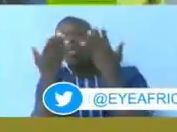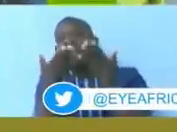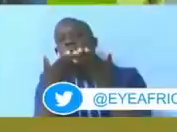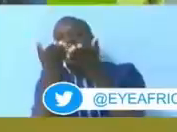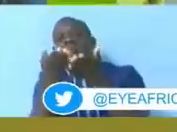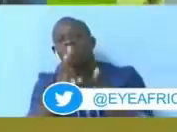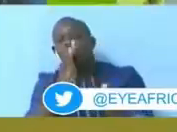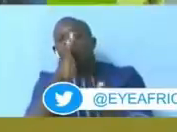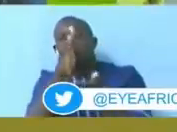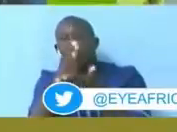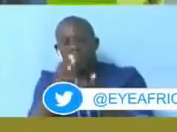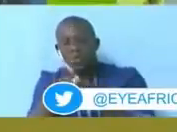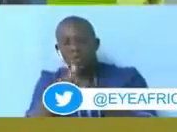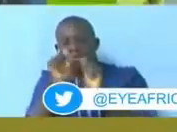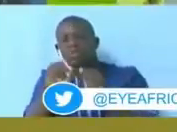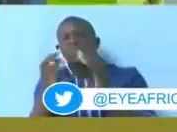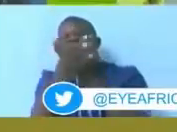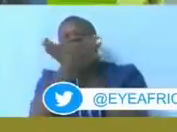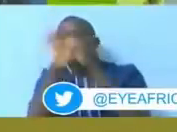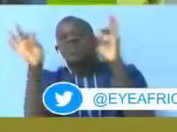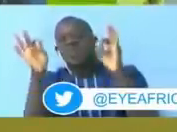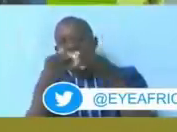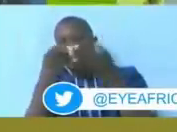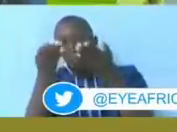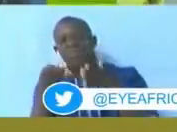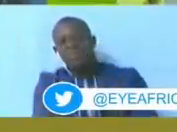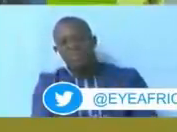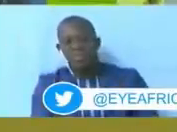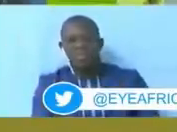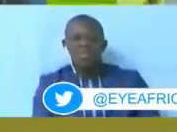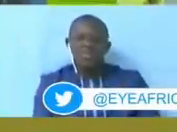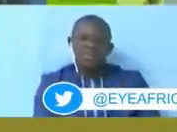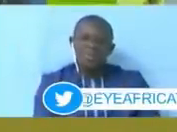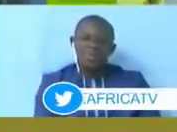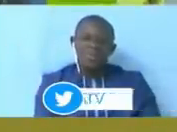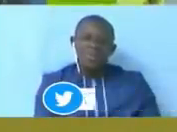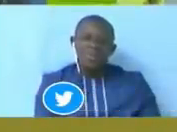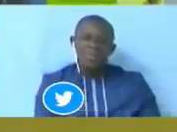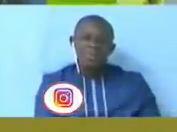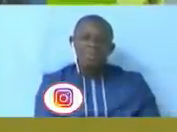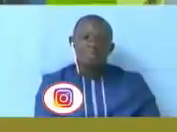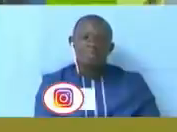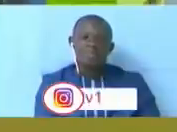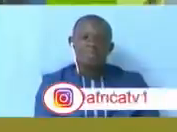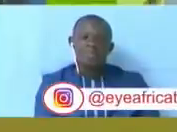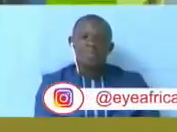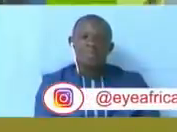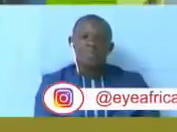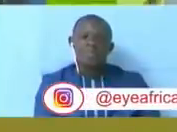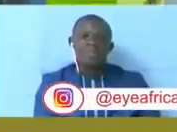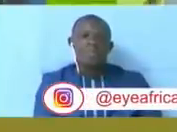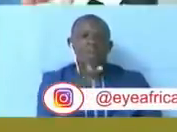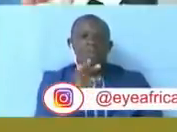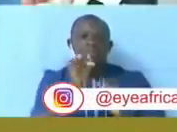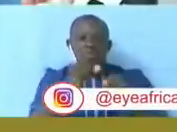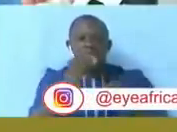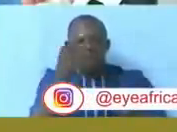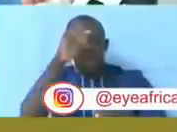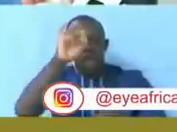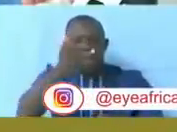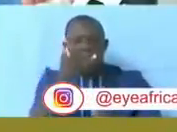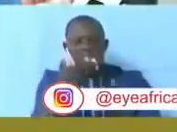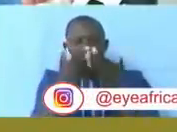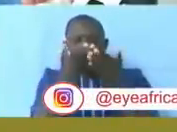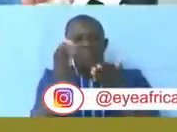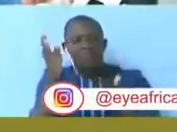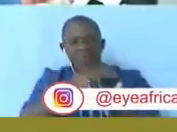were even going to release them. Doli be je fa ila hido di la ko be bulala le. If they would agree to give false testimony against him. Ni sonta pur ka